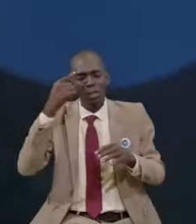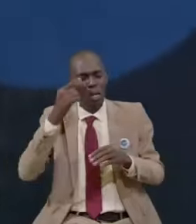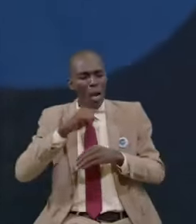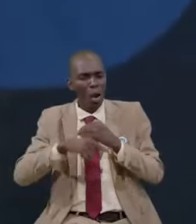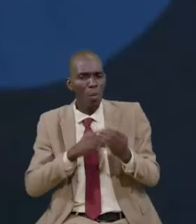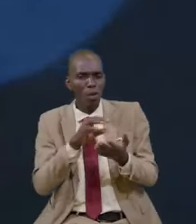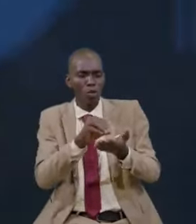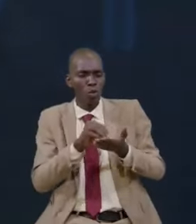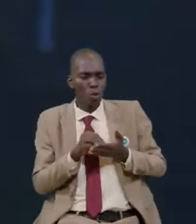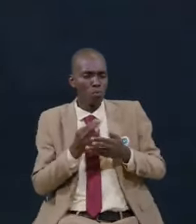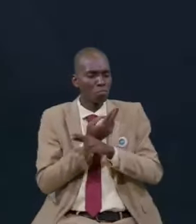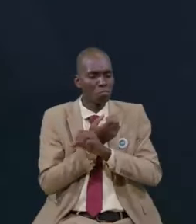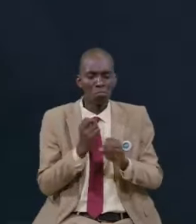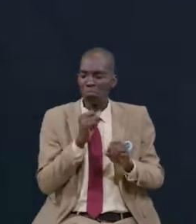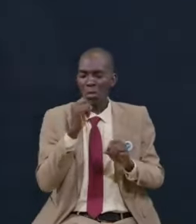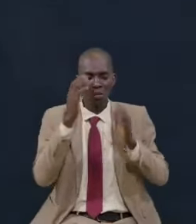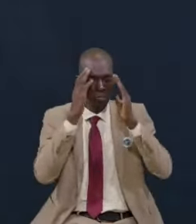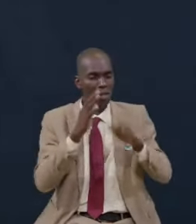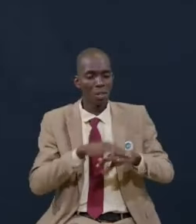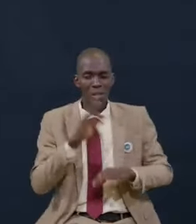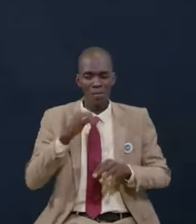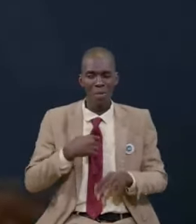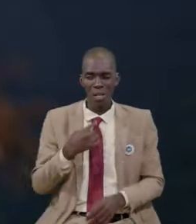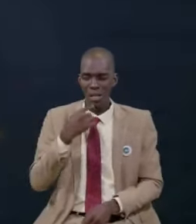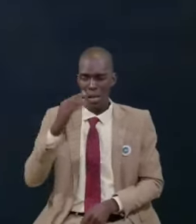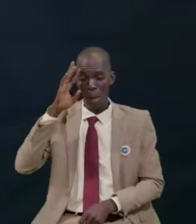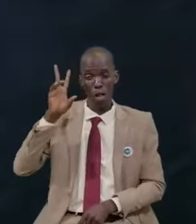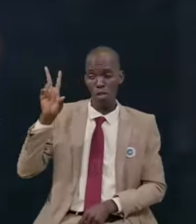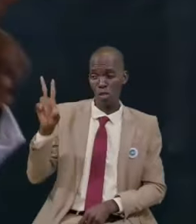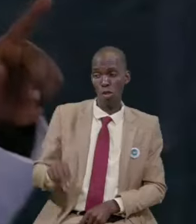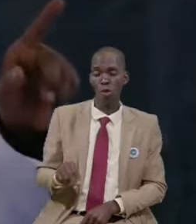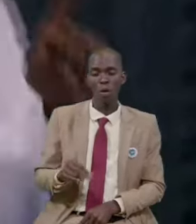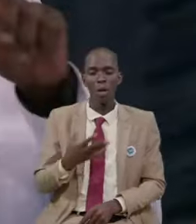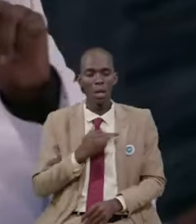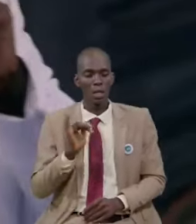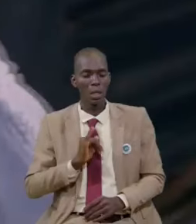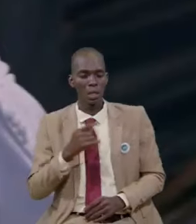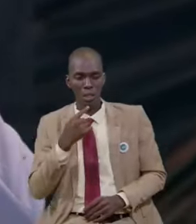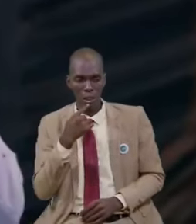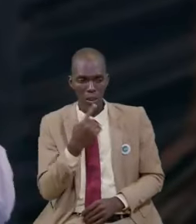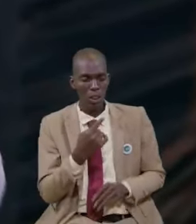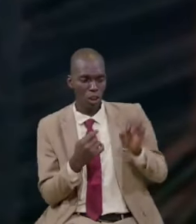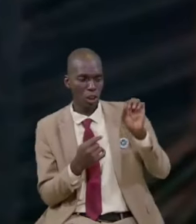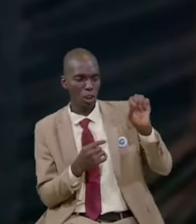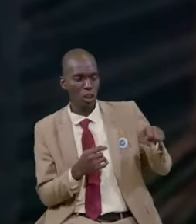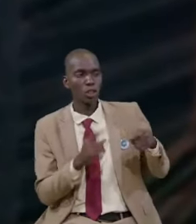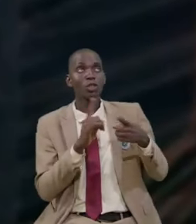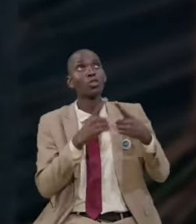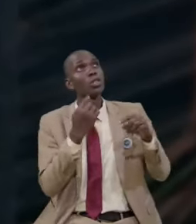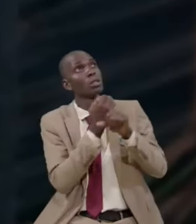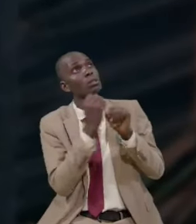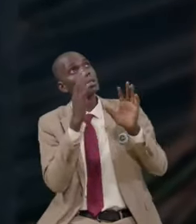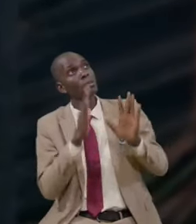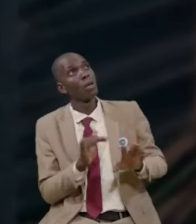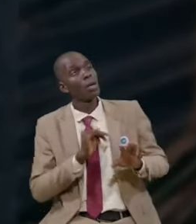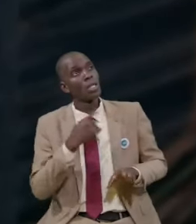think, if I say no to this man and I say yes to the Messiah, I say yes to